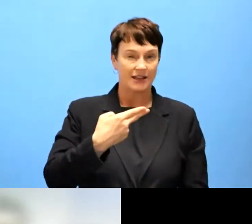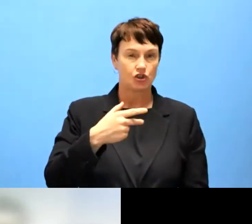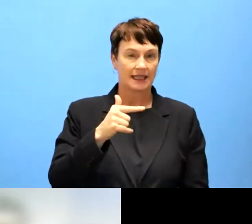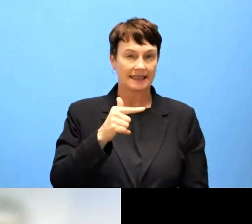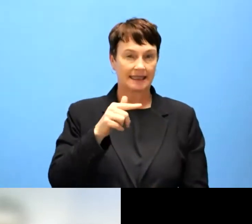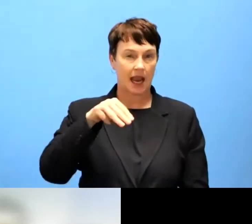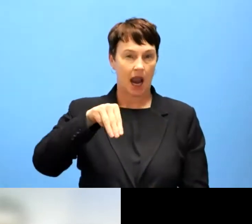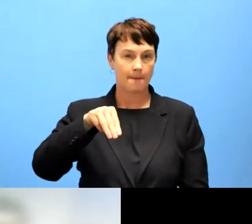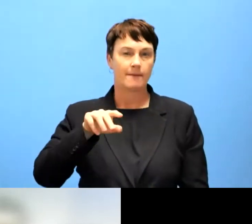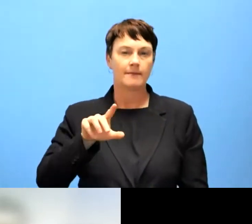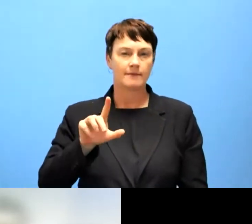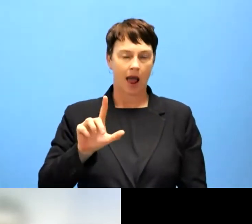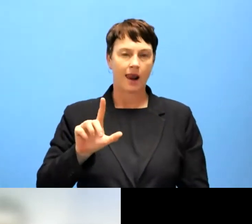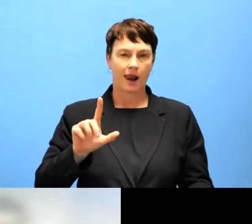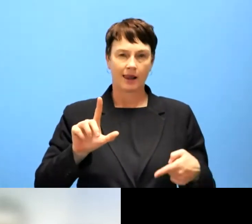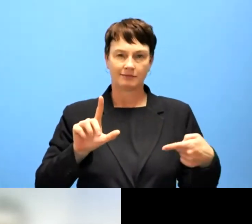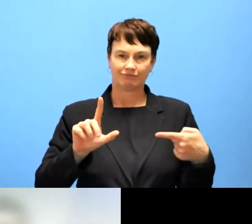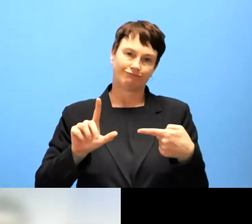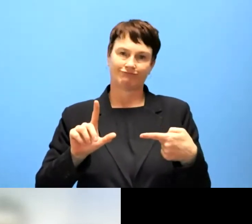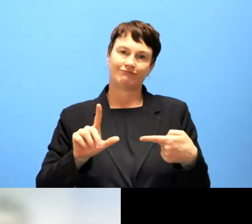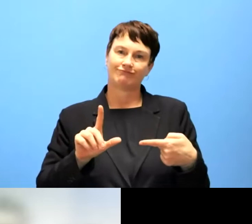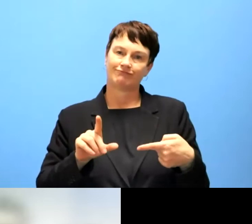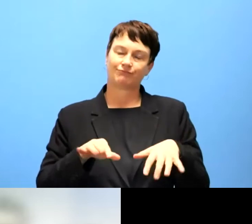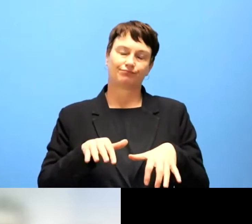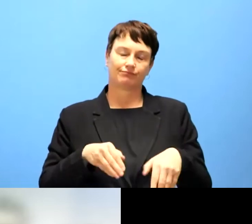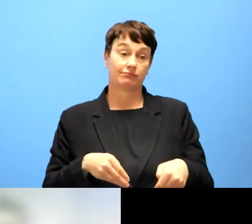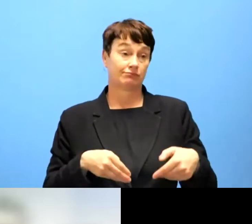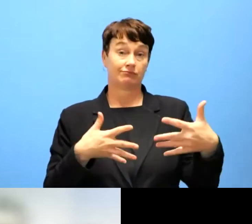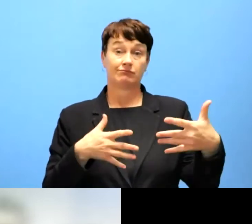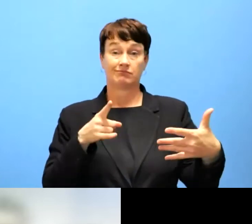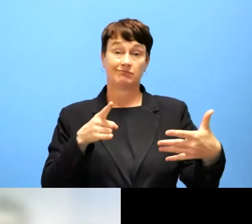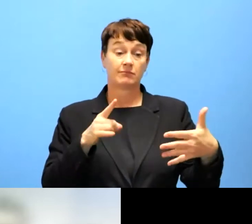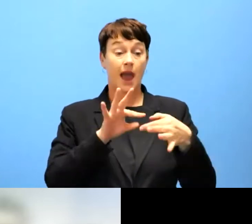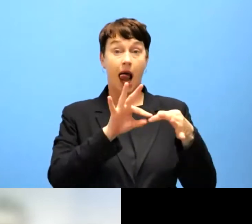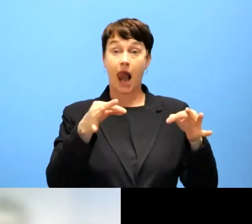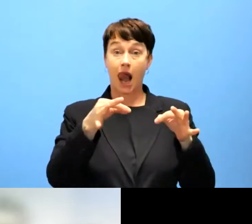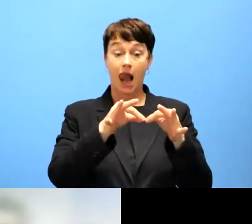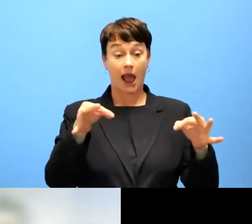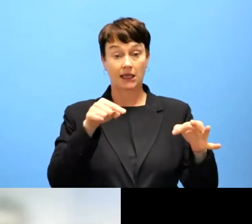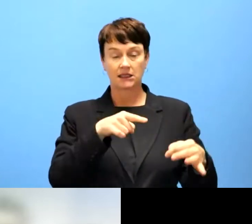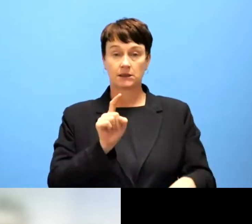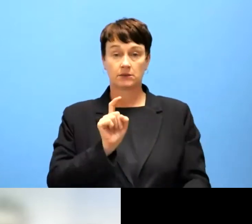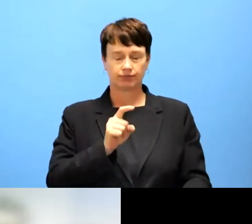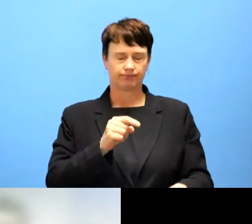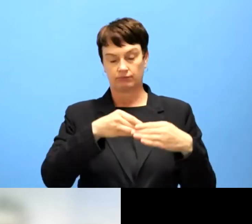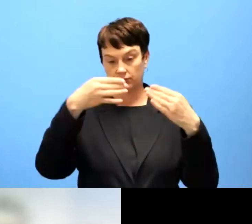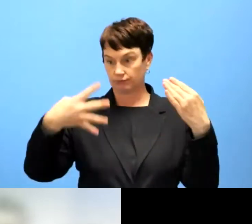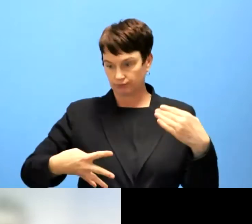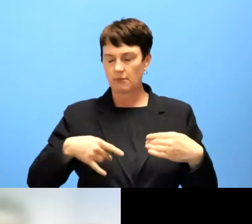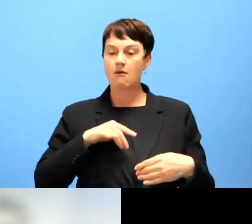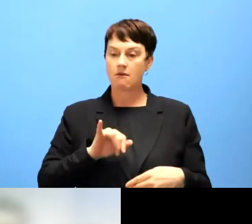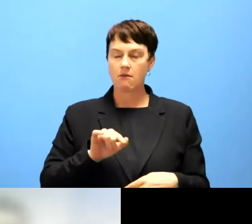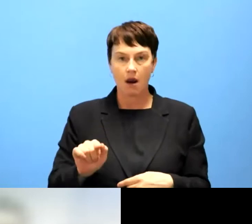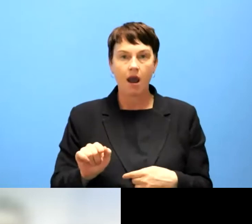long-term fixed links. So if you can, when you are operating, or when you are providing a report,